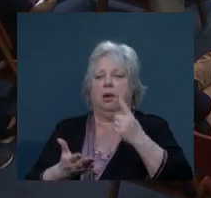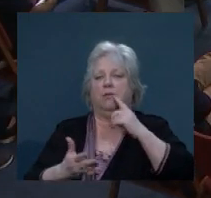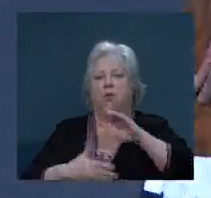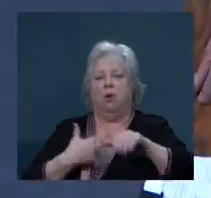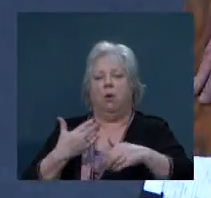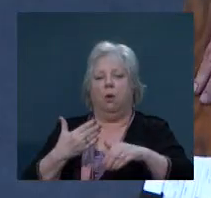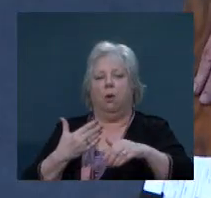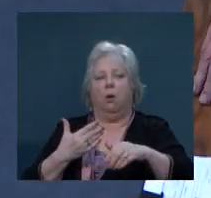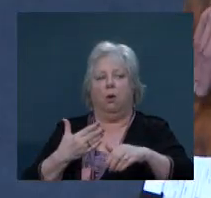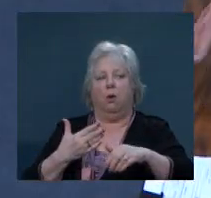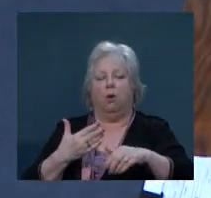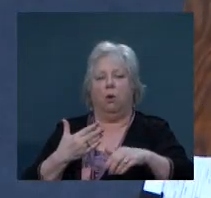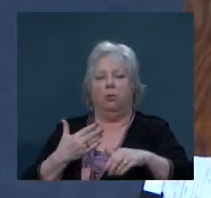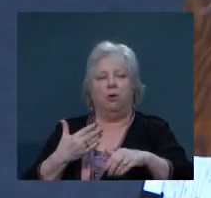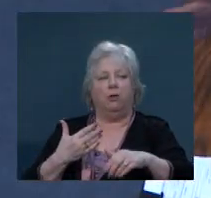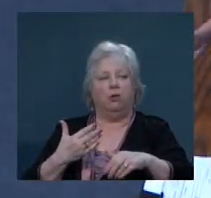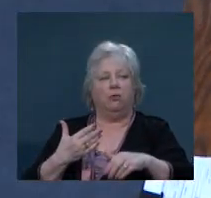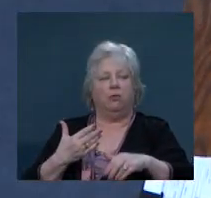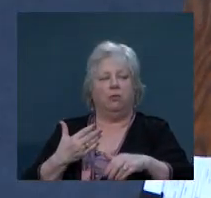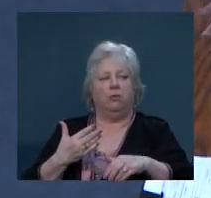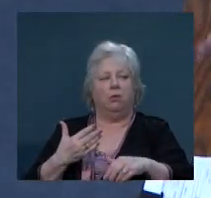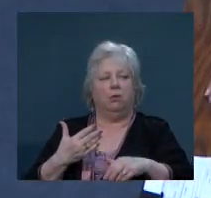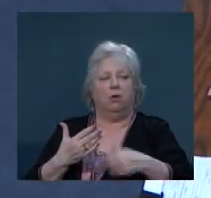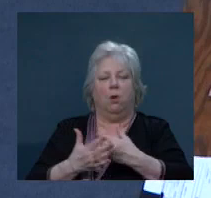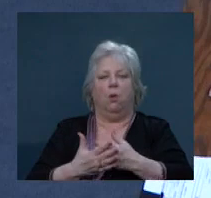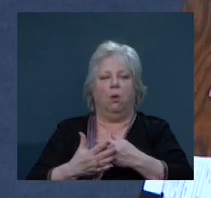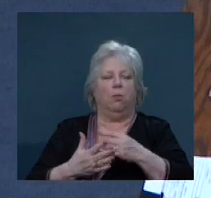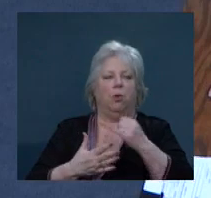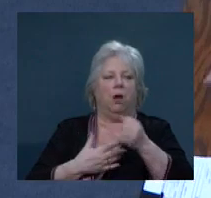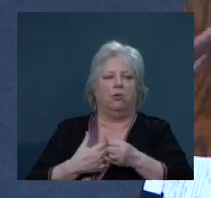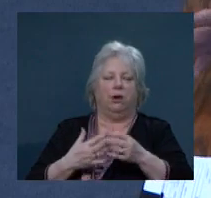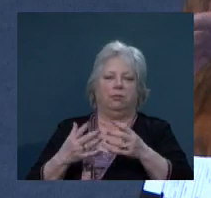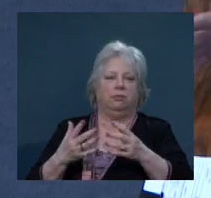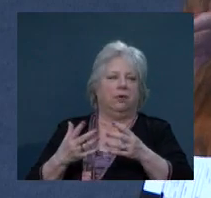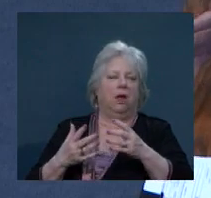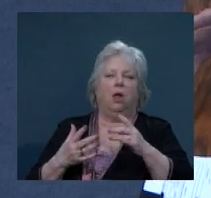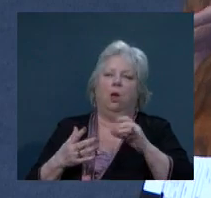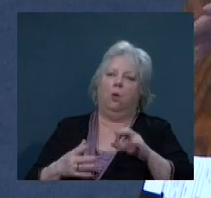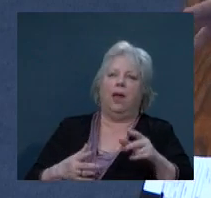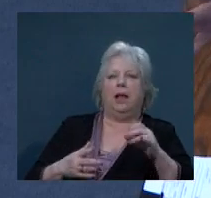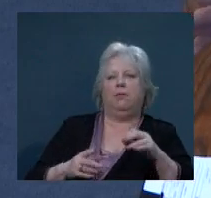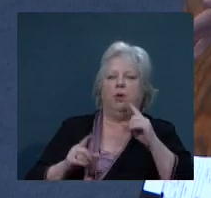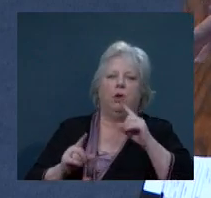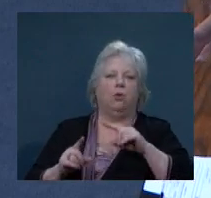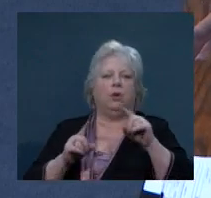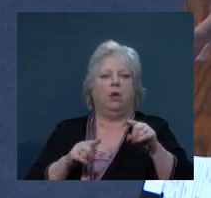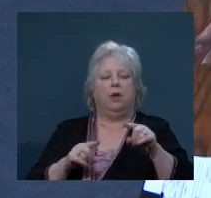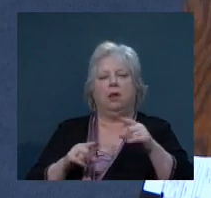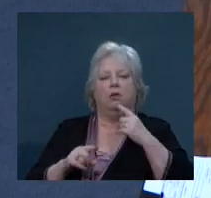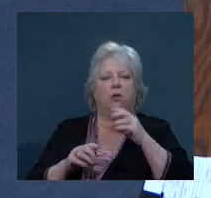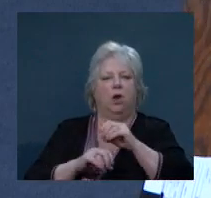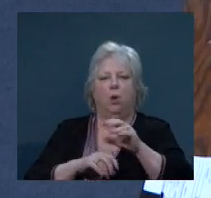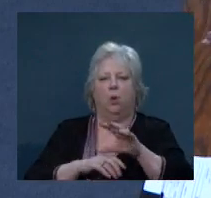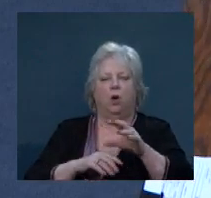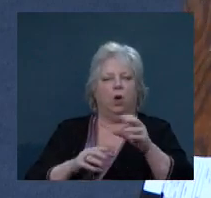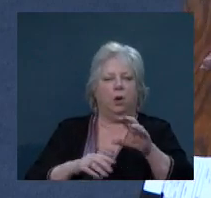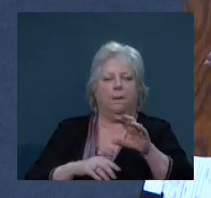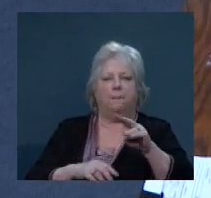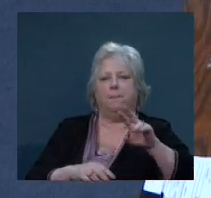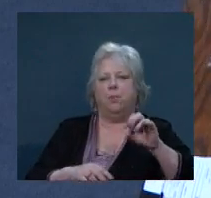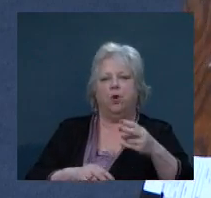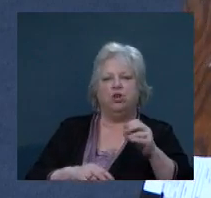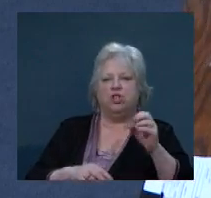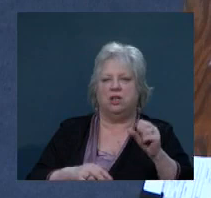Holt project, bushes and all this other stuff. Well, if you go take a look at it, there's no bushes. It's just cement